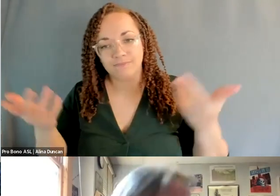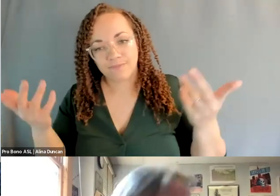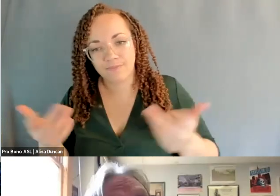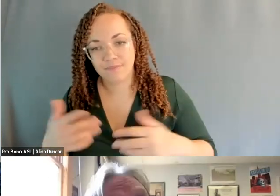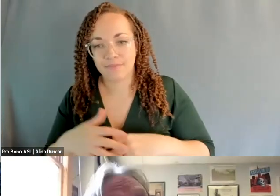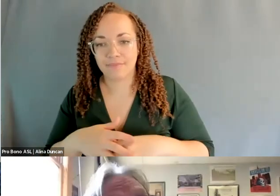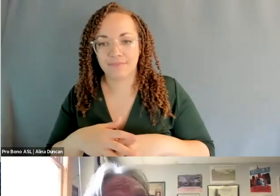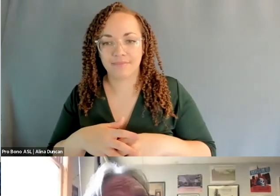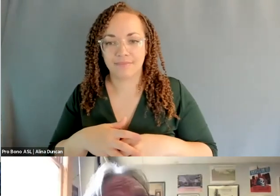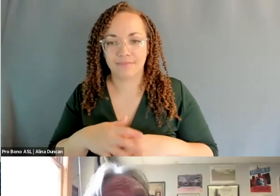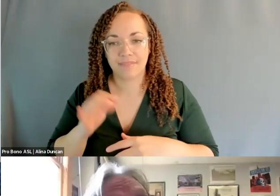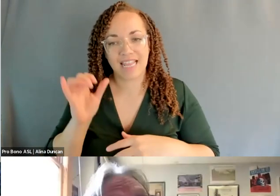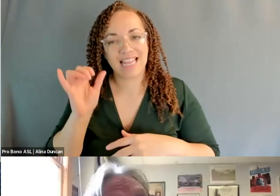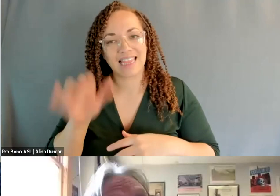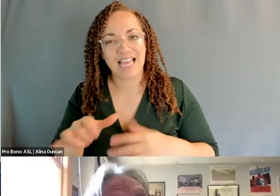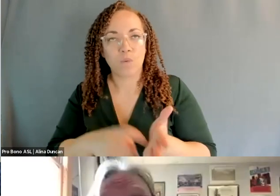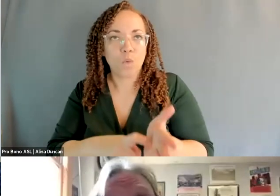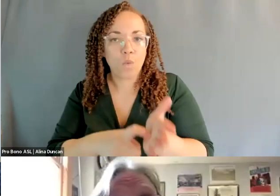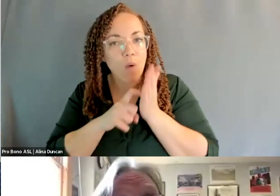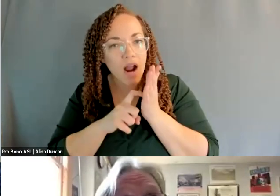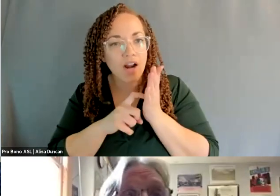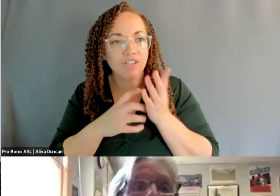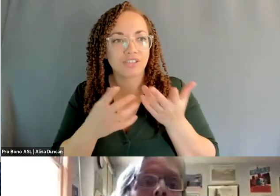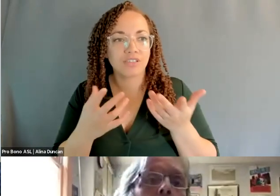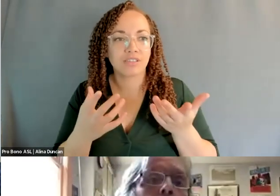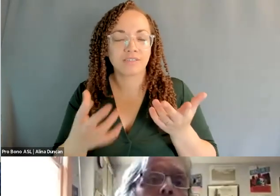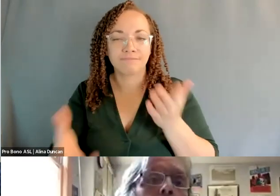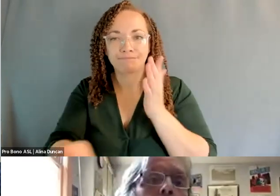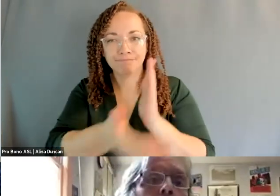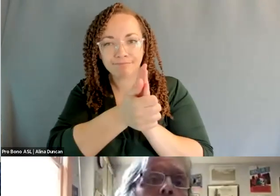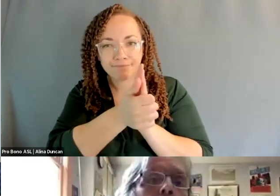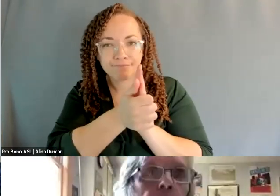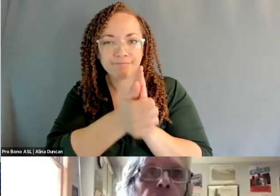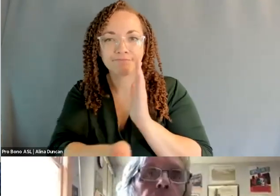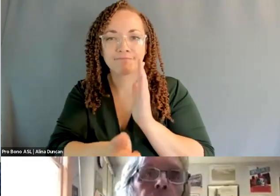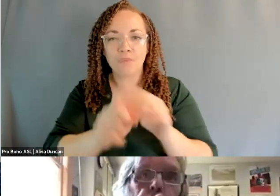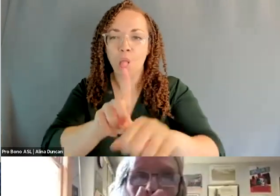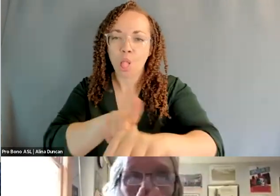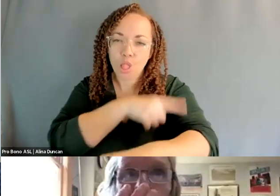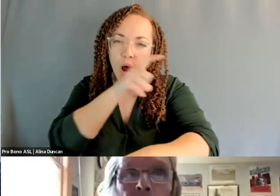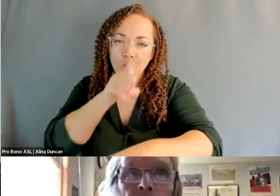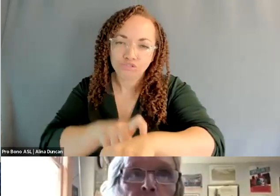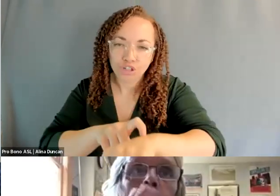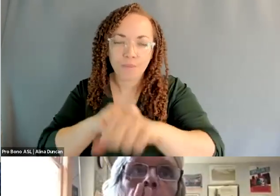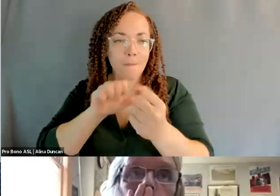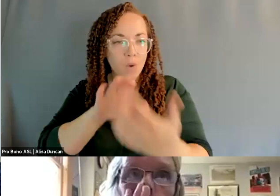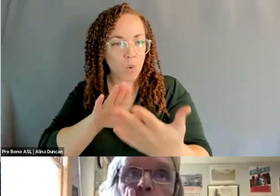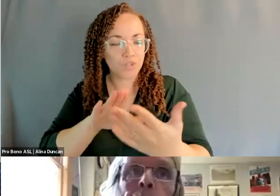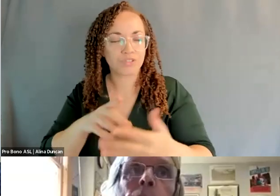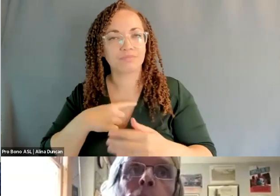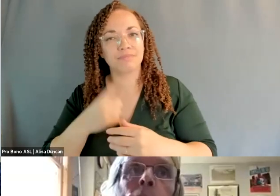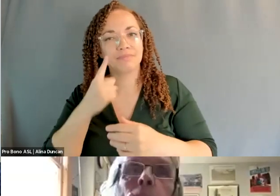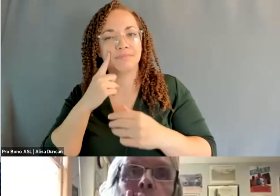a very comprehensive and very skillful, like, long-term approach. I just think it's